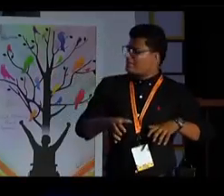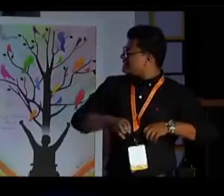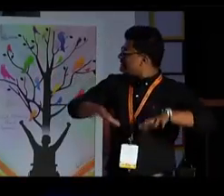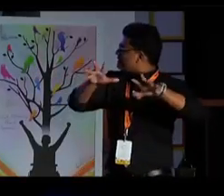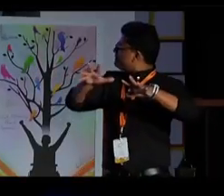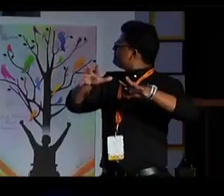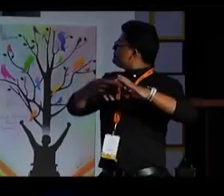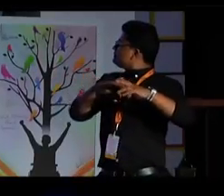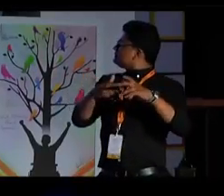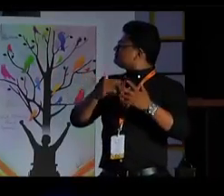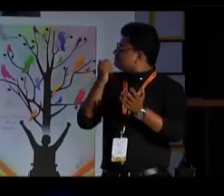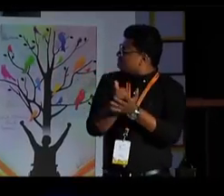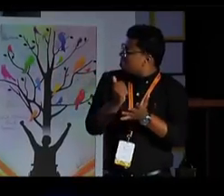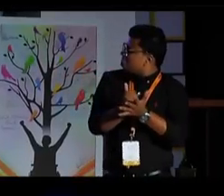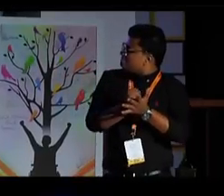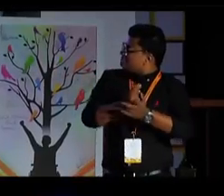disability.